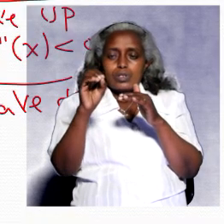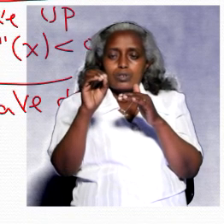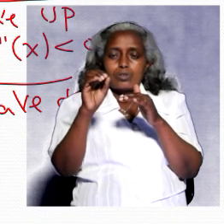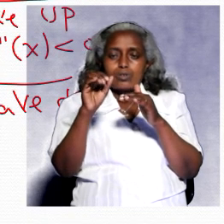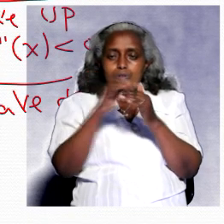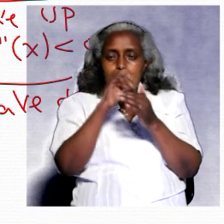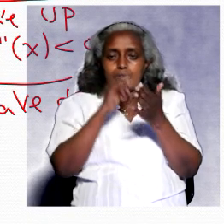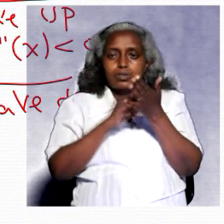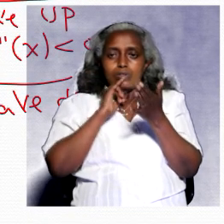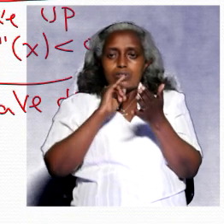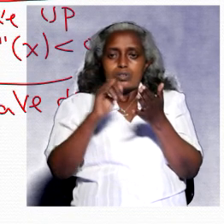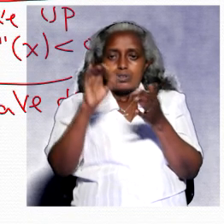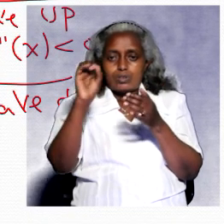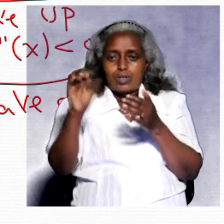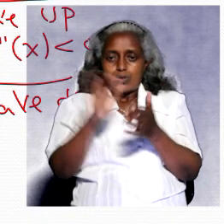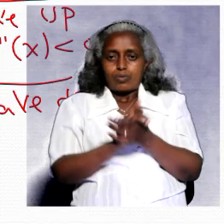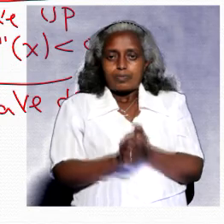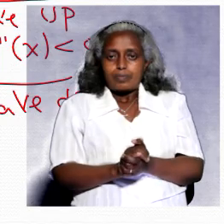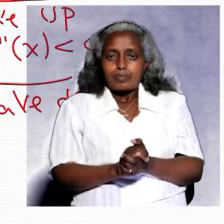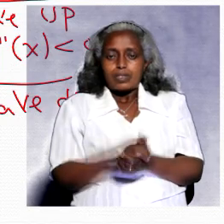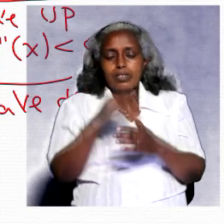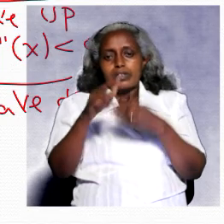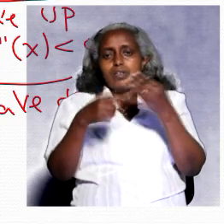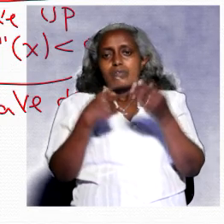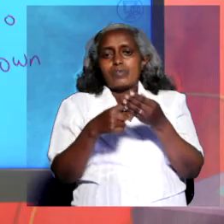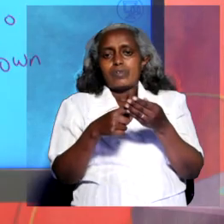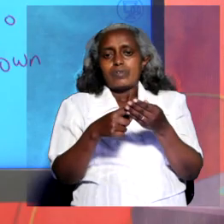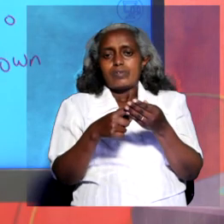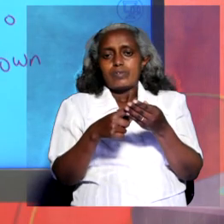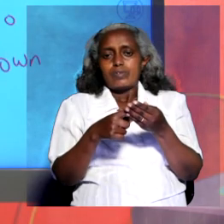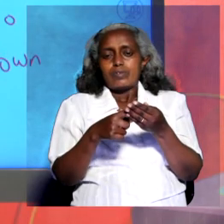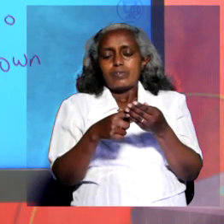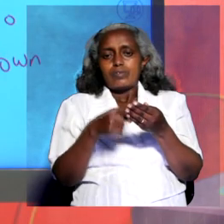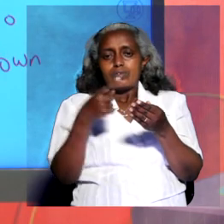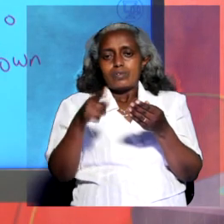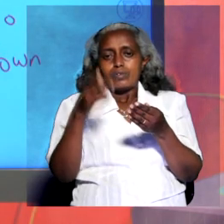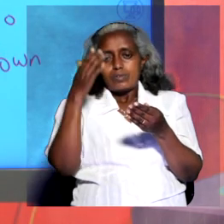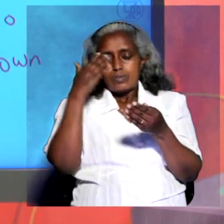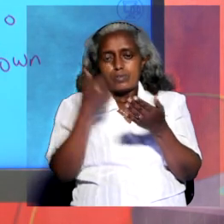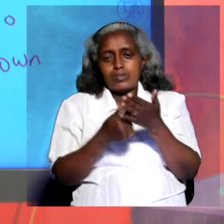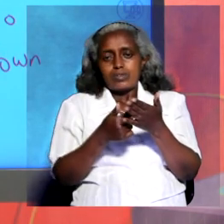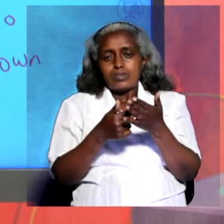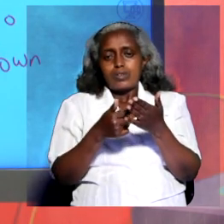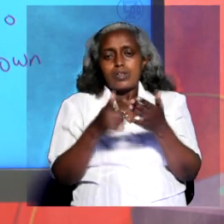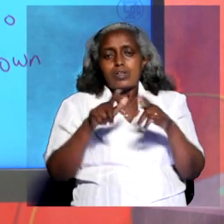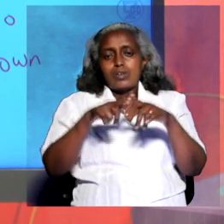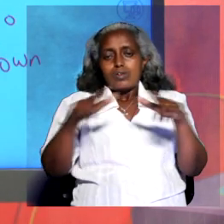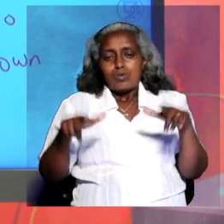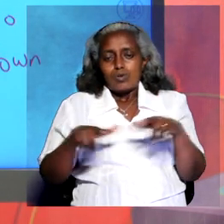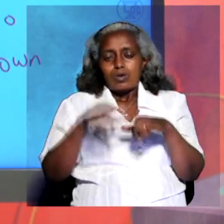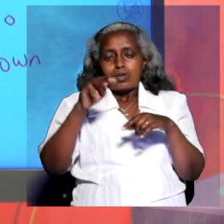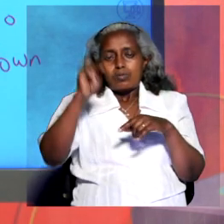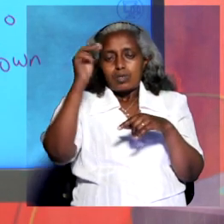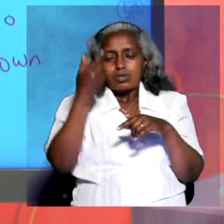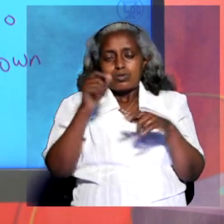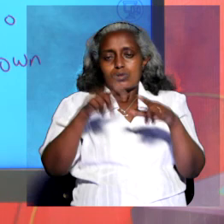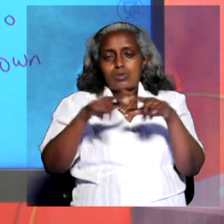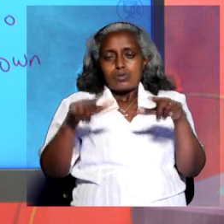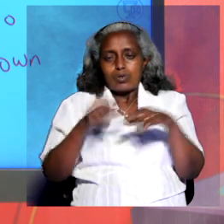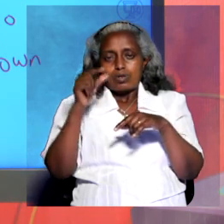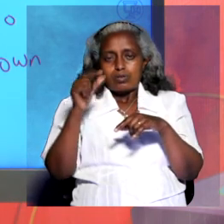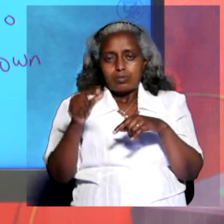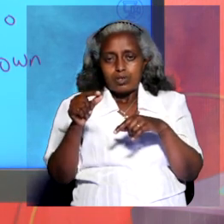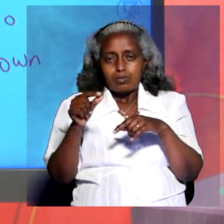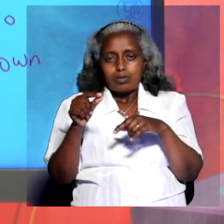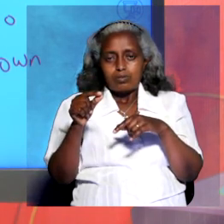this 0. Therefore, we don't know whether this is this local max or local